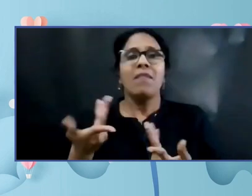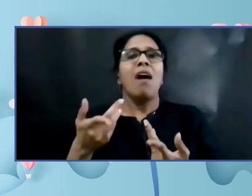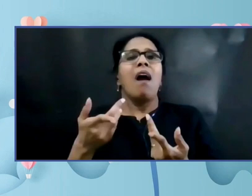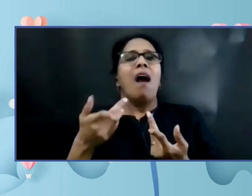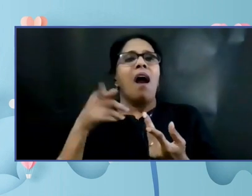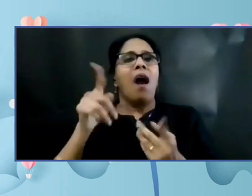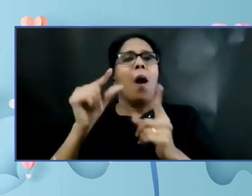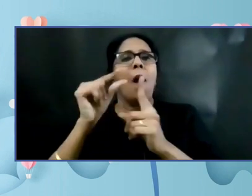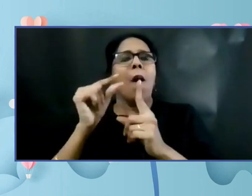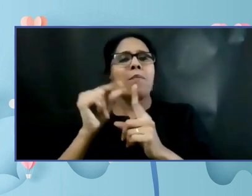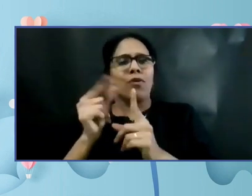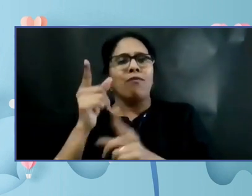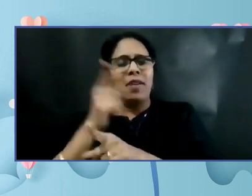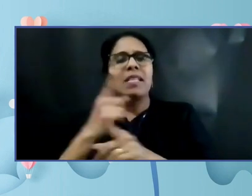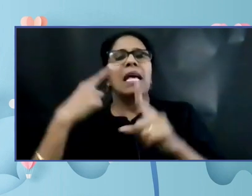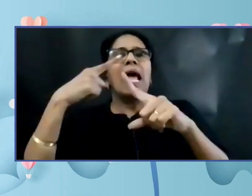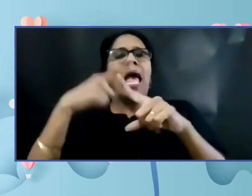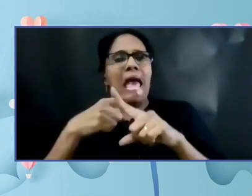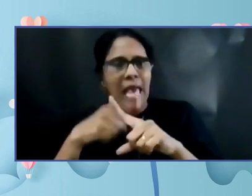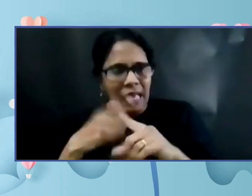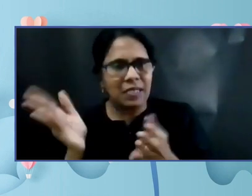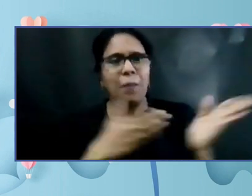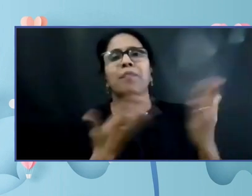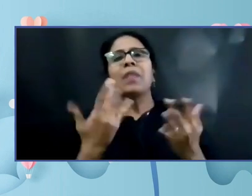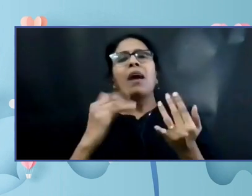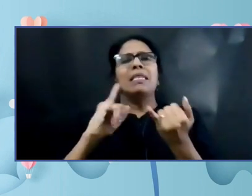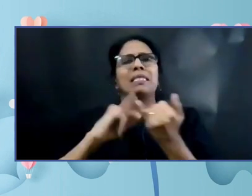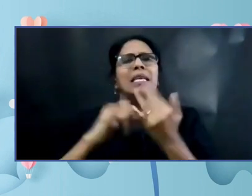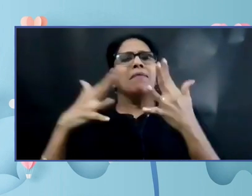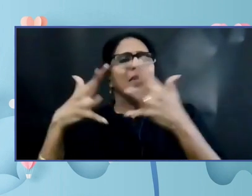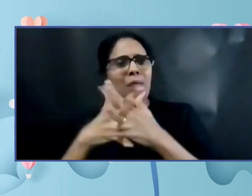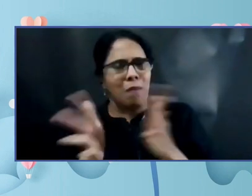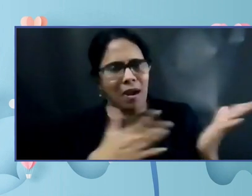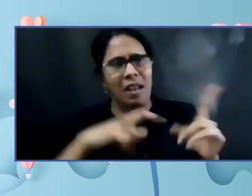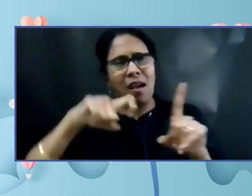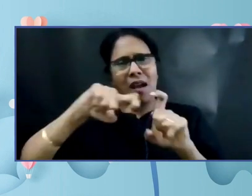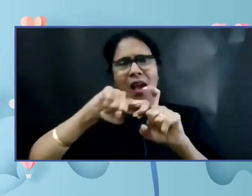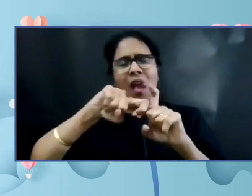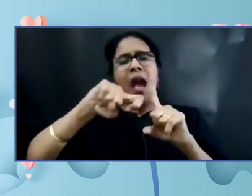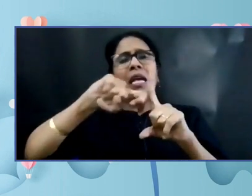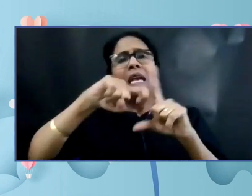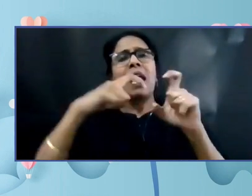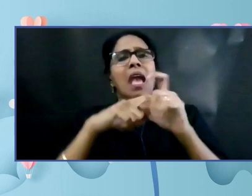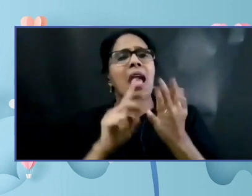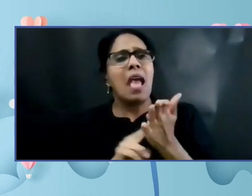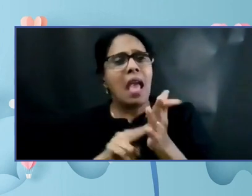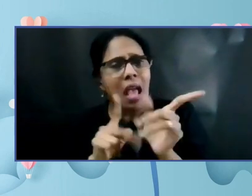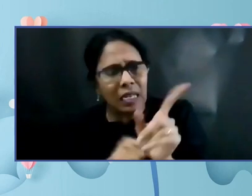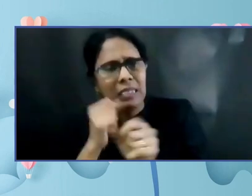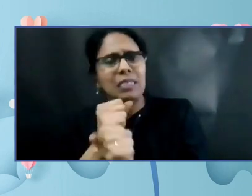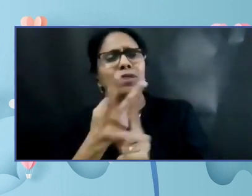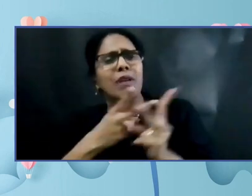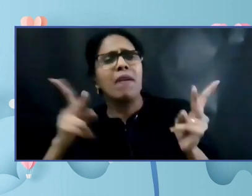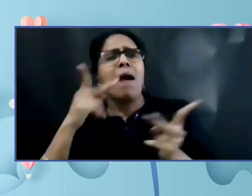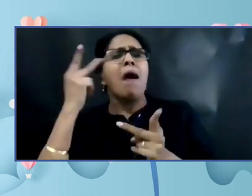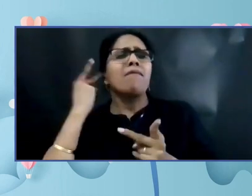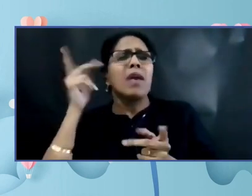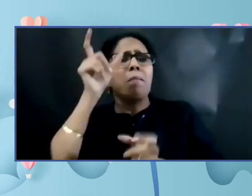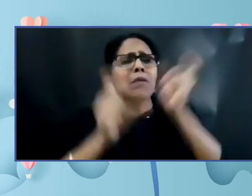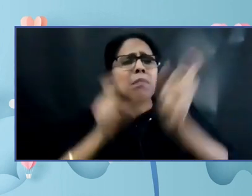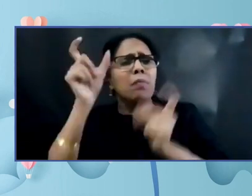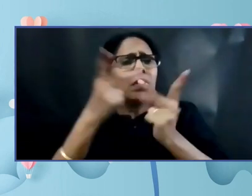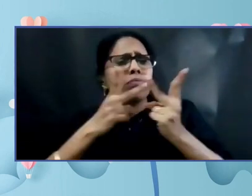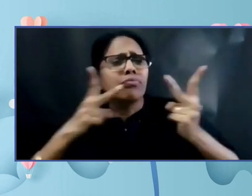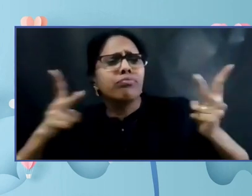of Beethoven, Stevie Wonder, Kenny G, Ray Charles, Jacqueline Dupre,